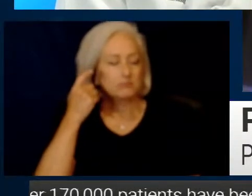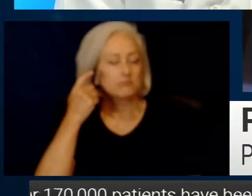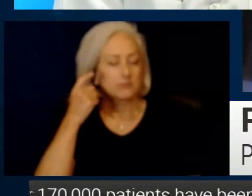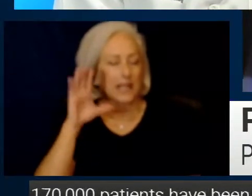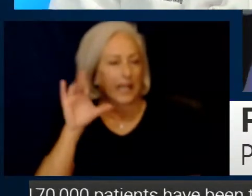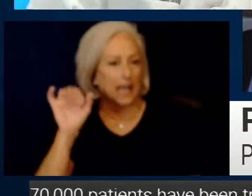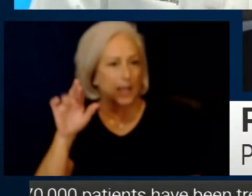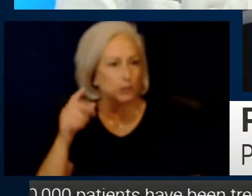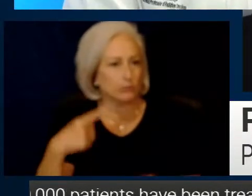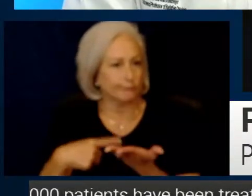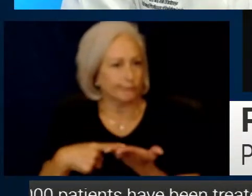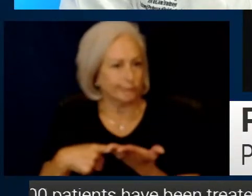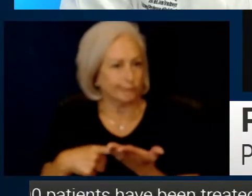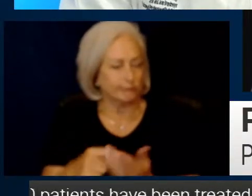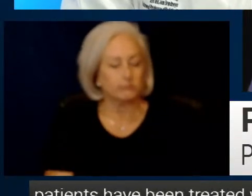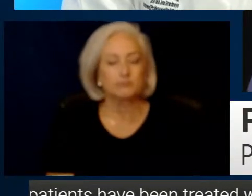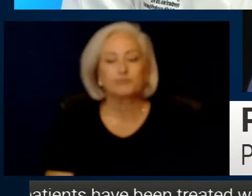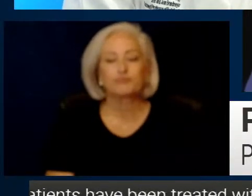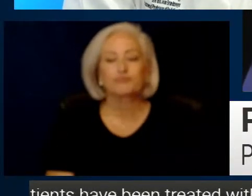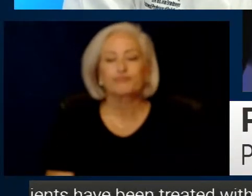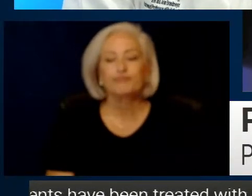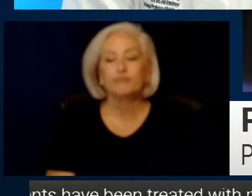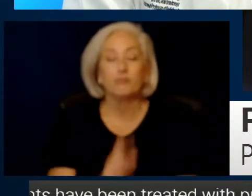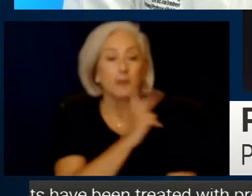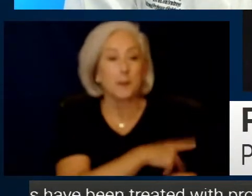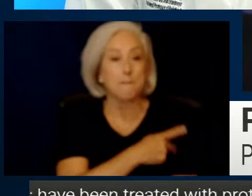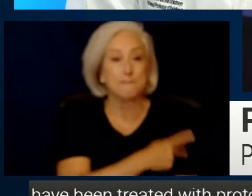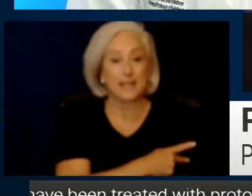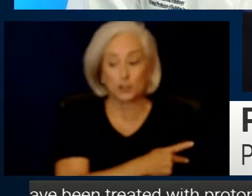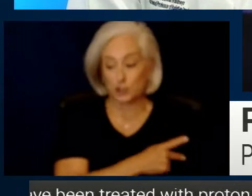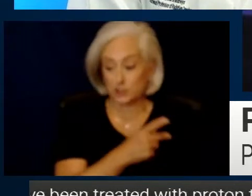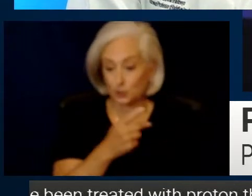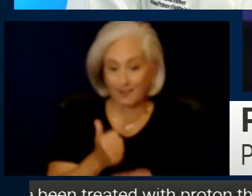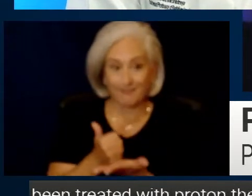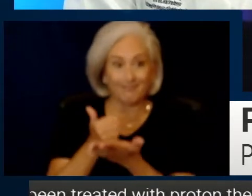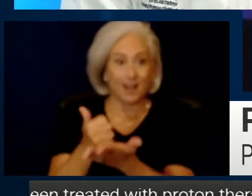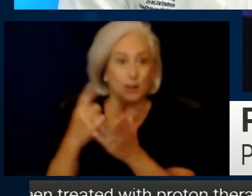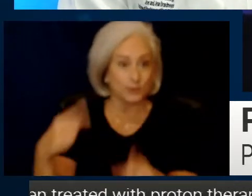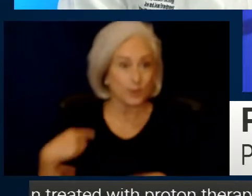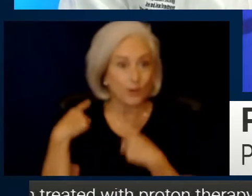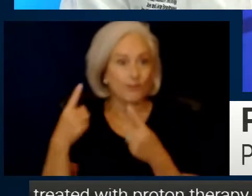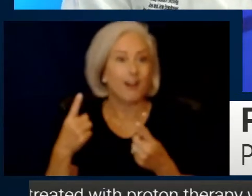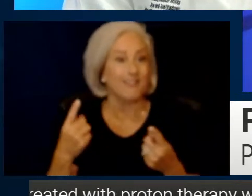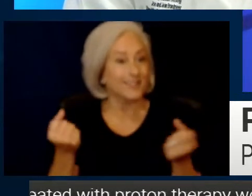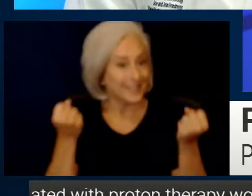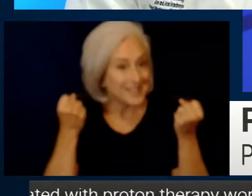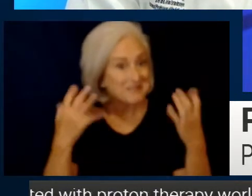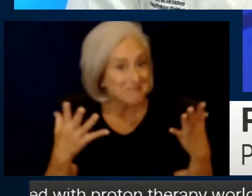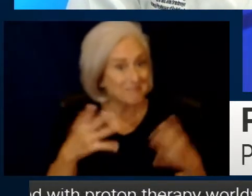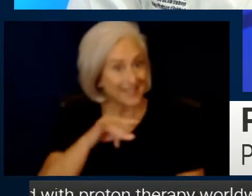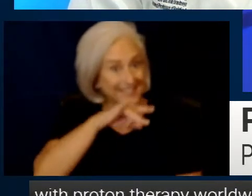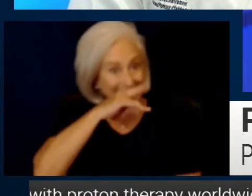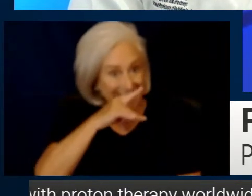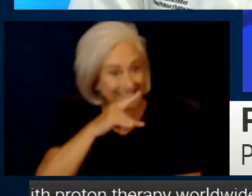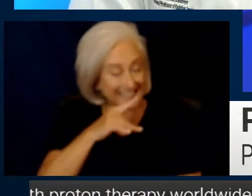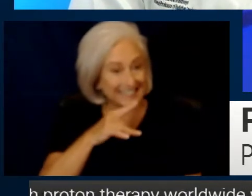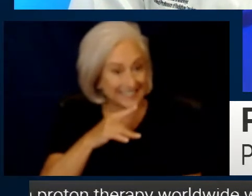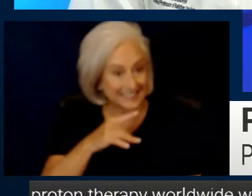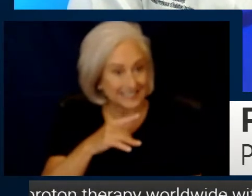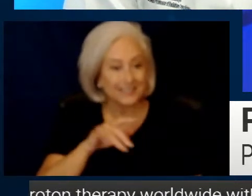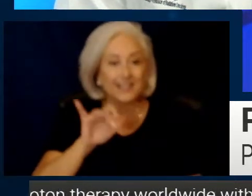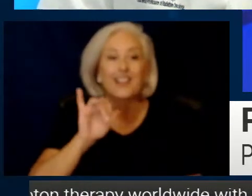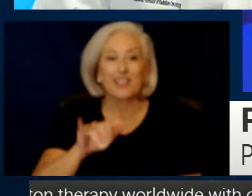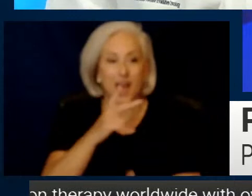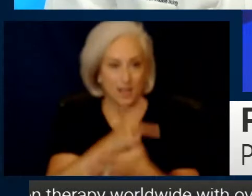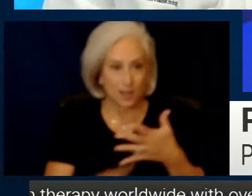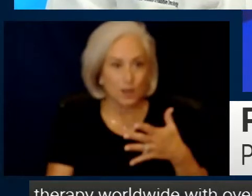that we've treated so far, we've treated a number of kids with cancer, and kids really is a high priority for proton